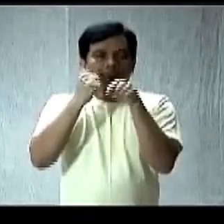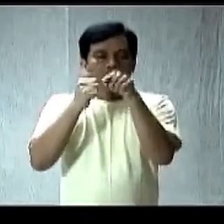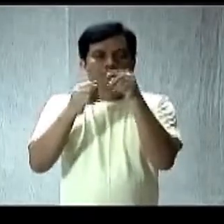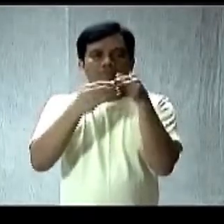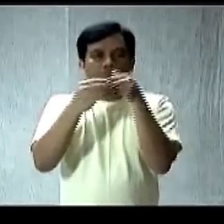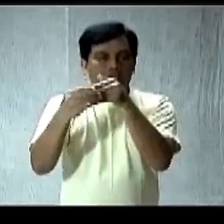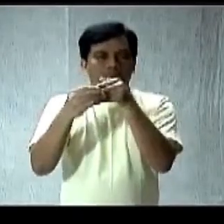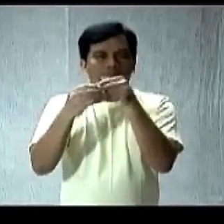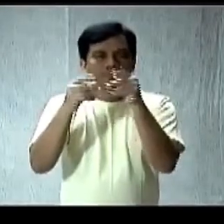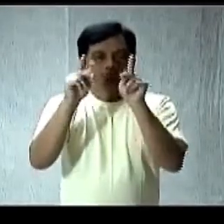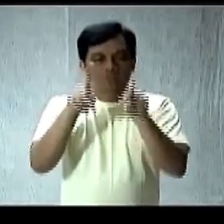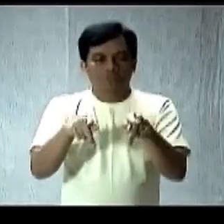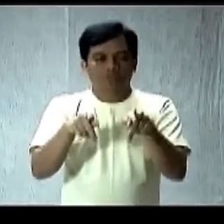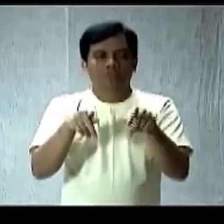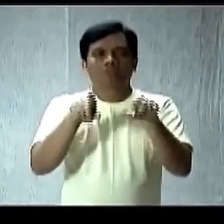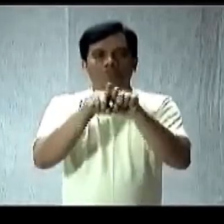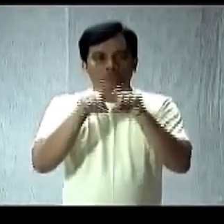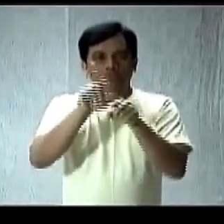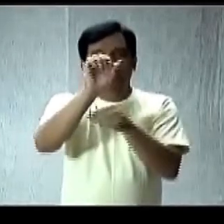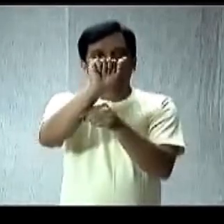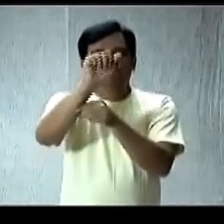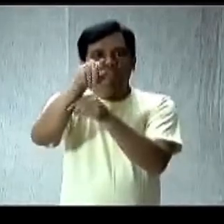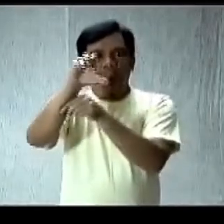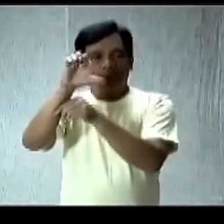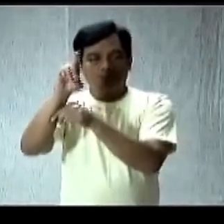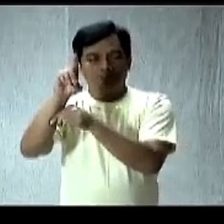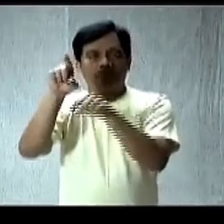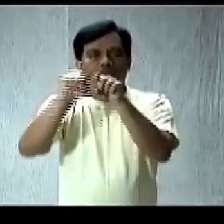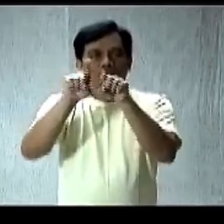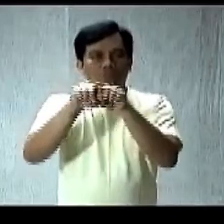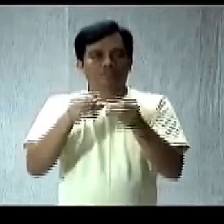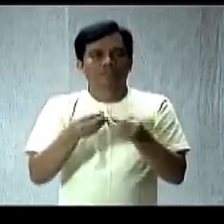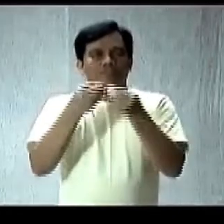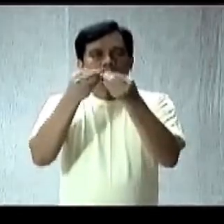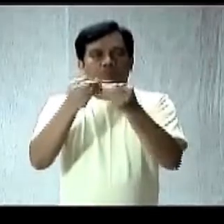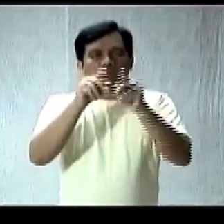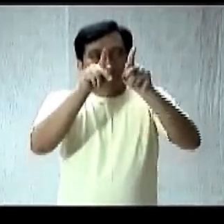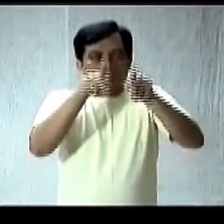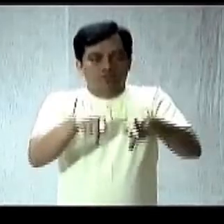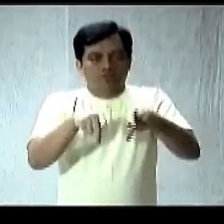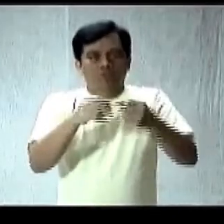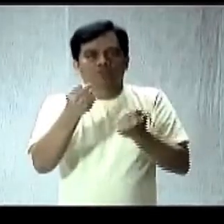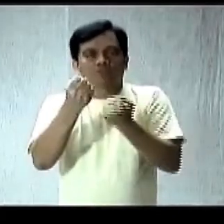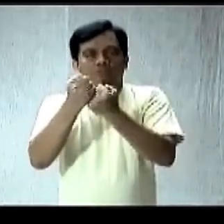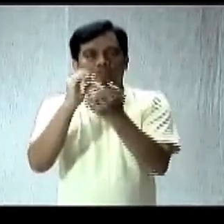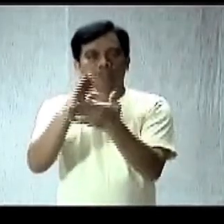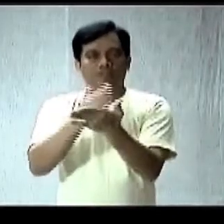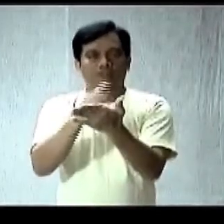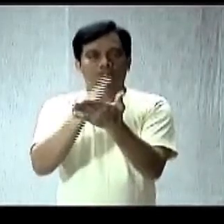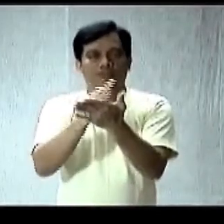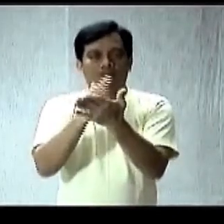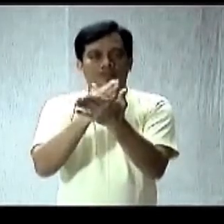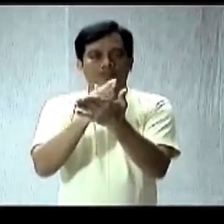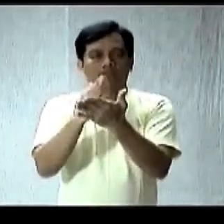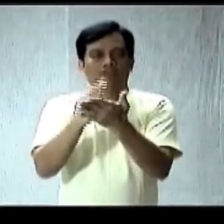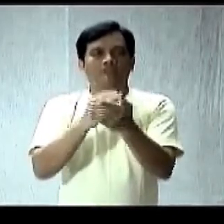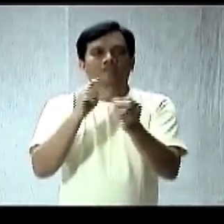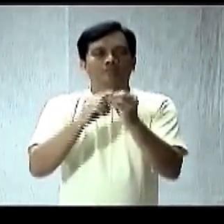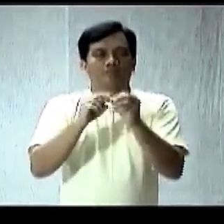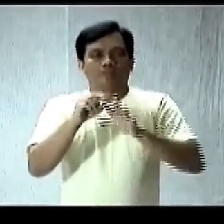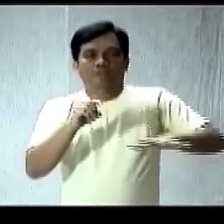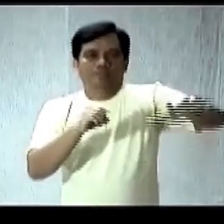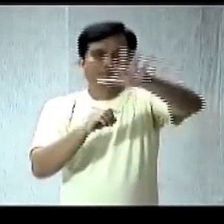a resource person, APCD also mobilized a resource person to share updates in